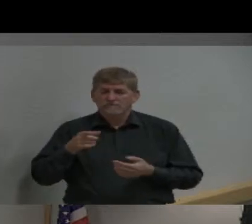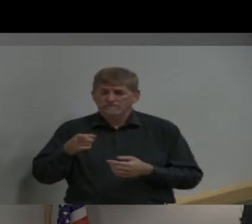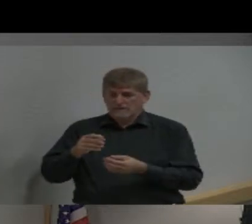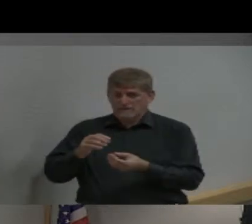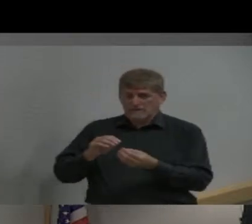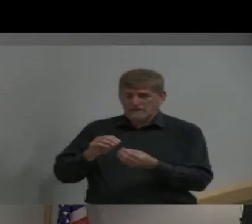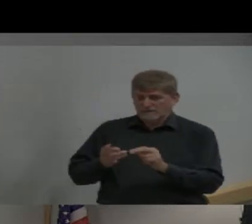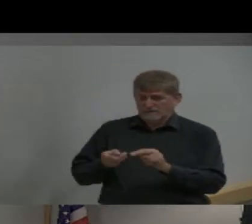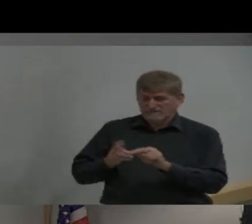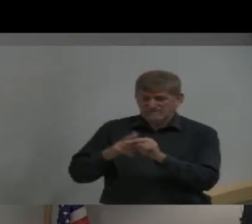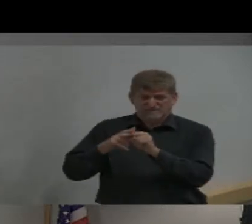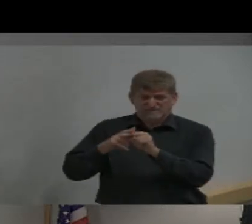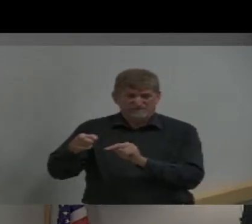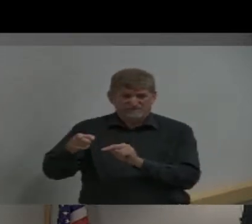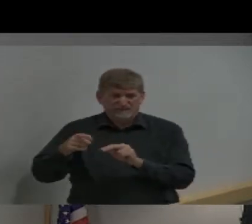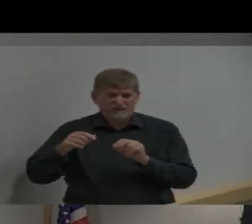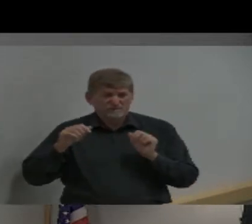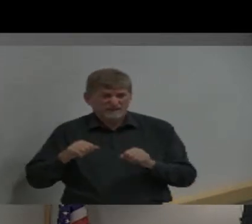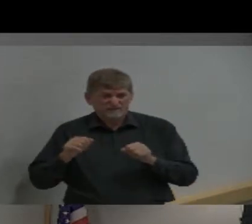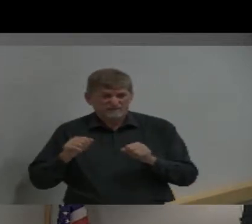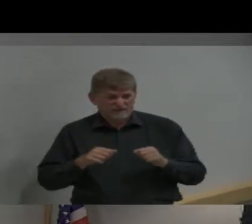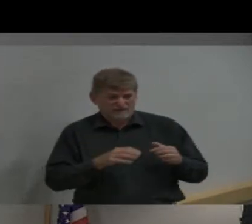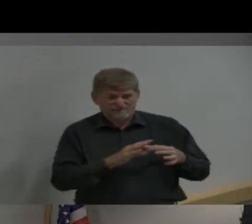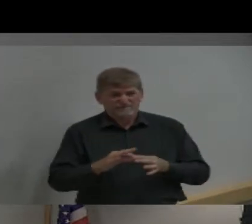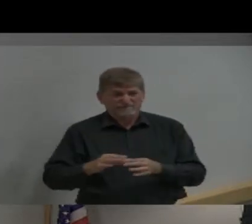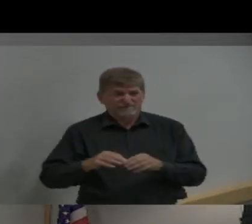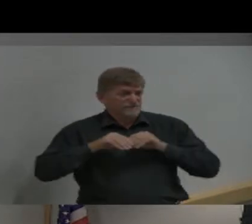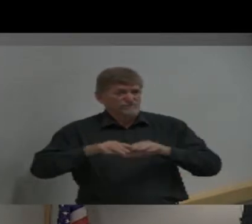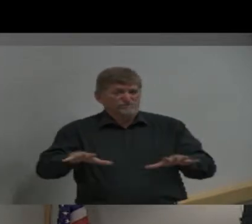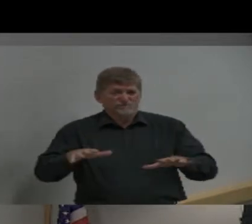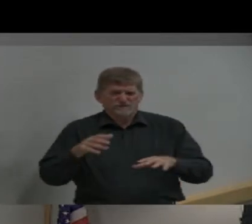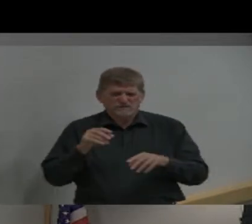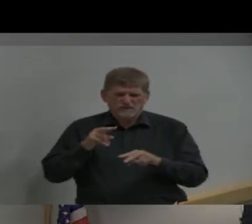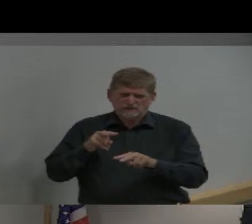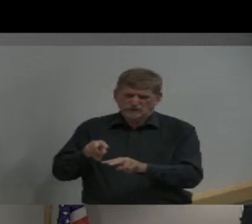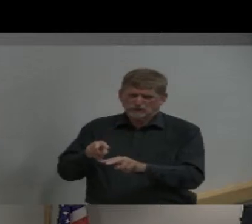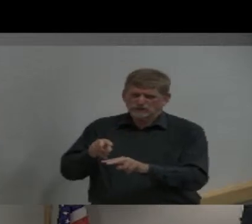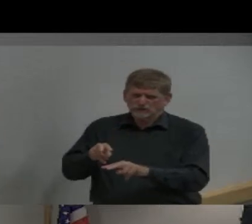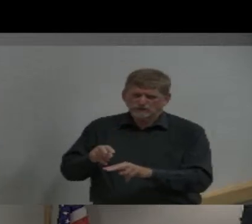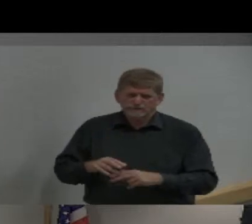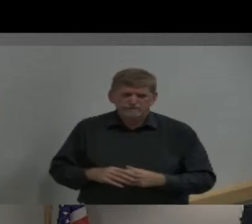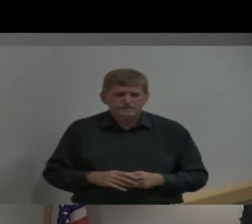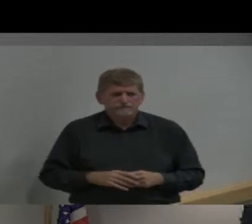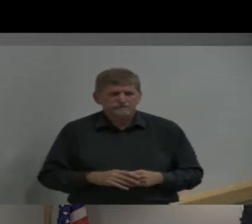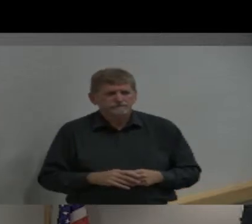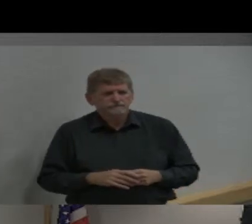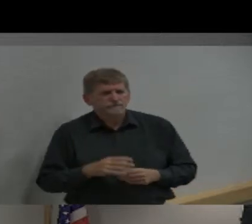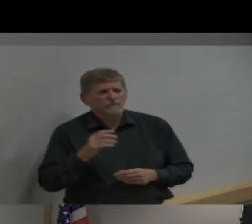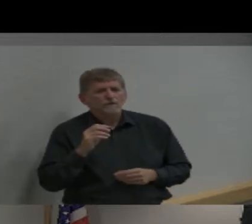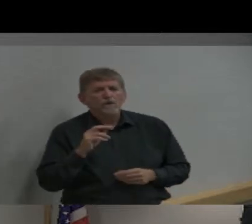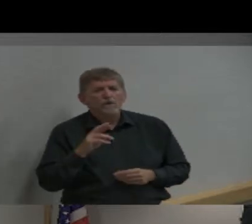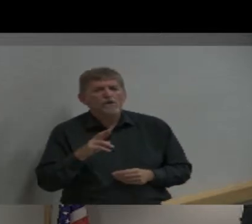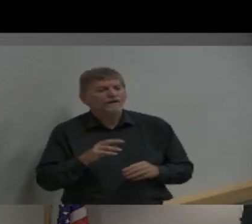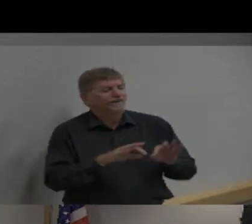picking up the virus elsewhere, bringing it into the school, and then it could spread that way.